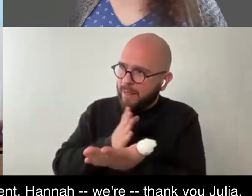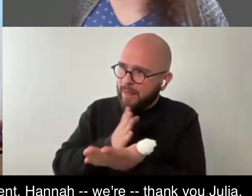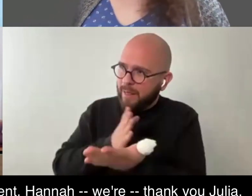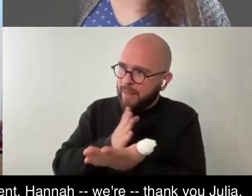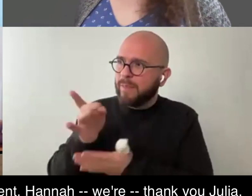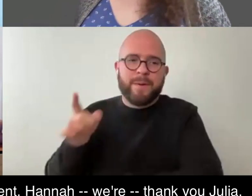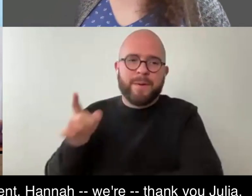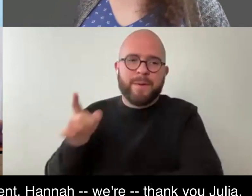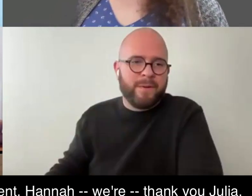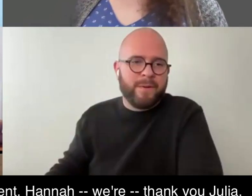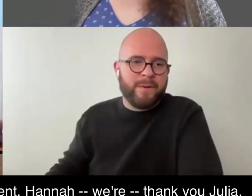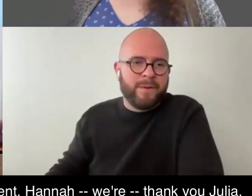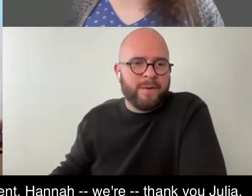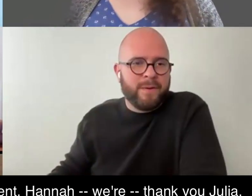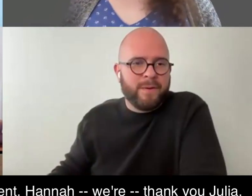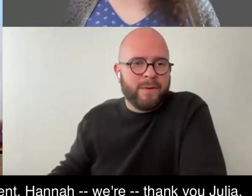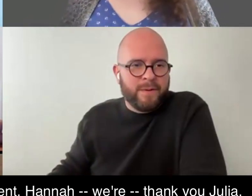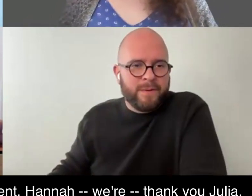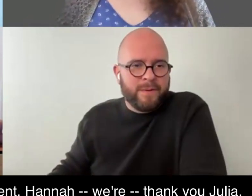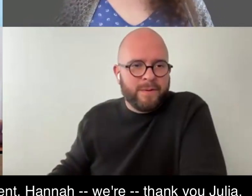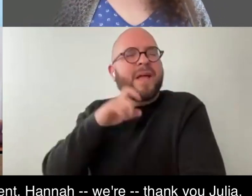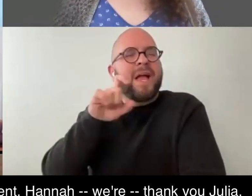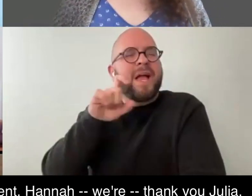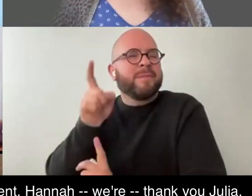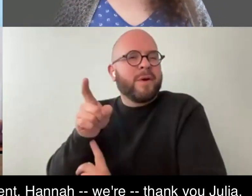I need a moment.